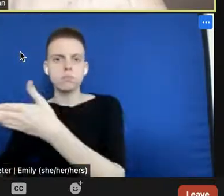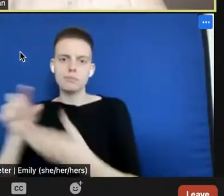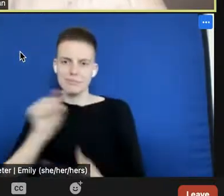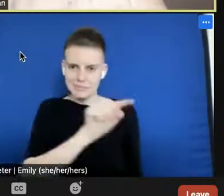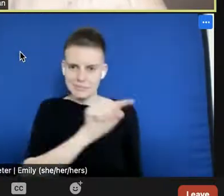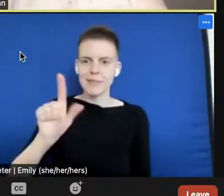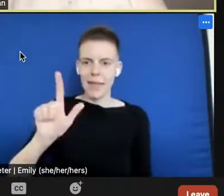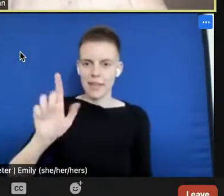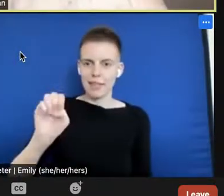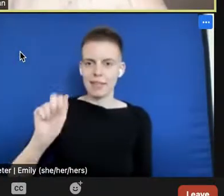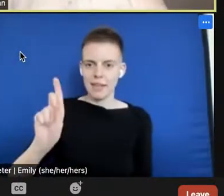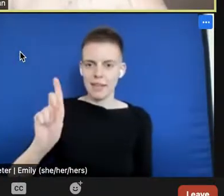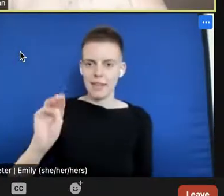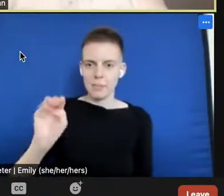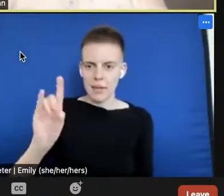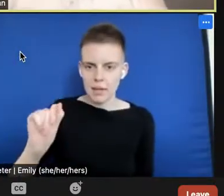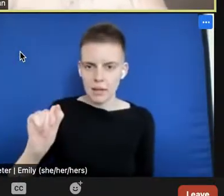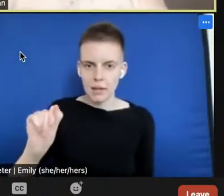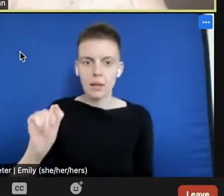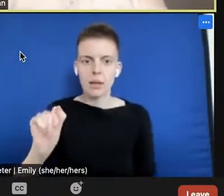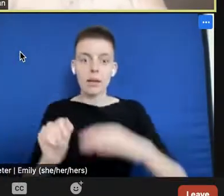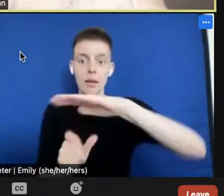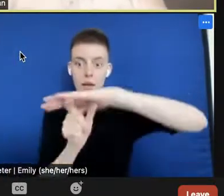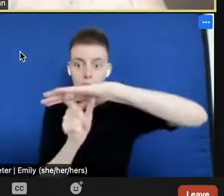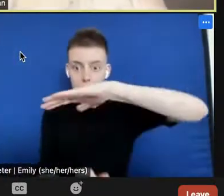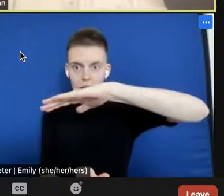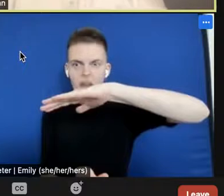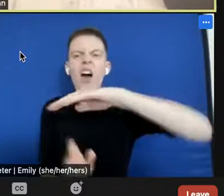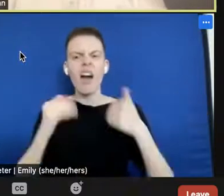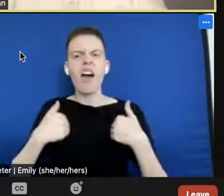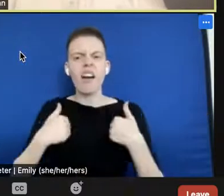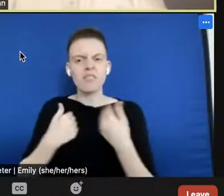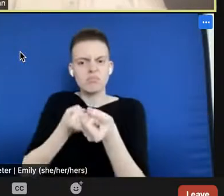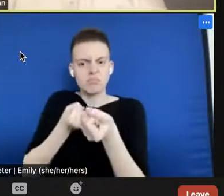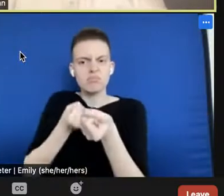be lead media and there will be support media in order to get there.